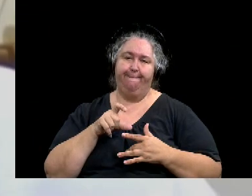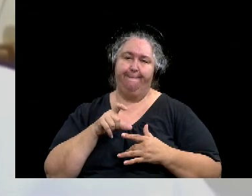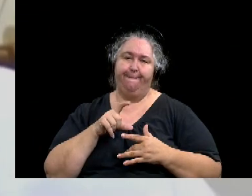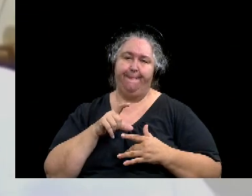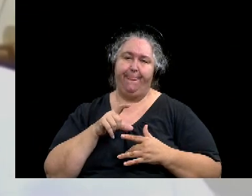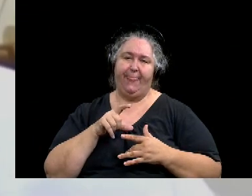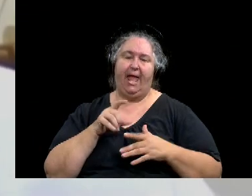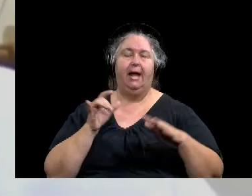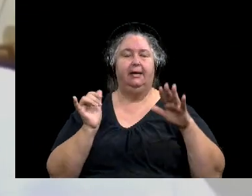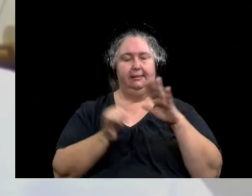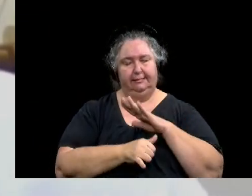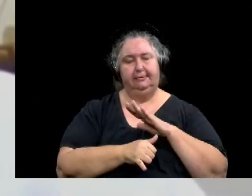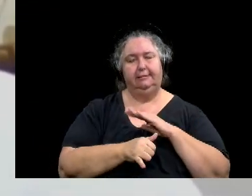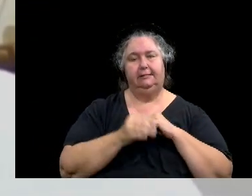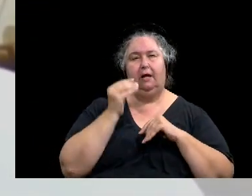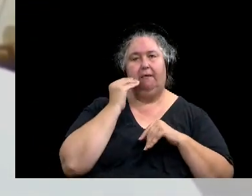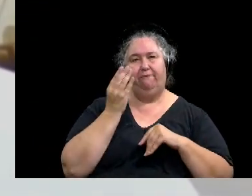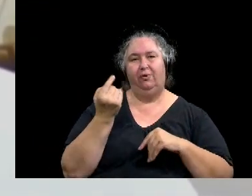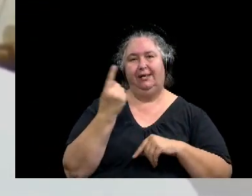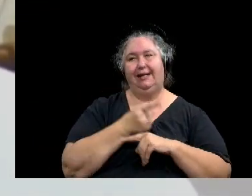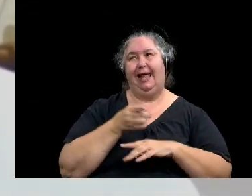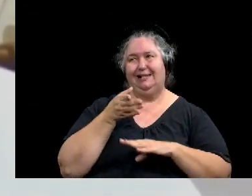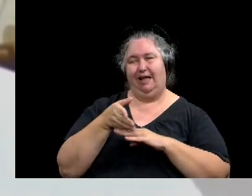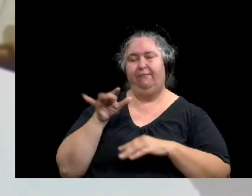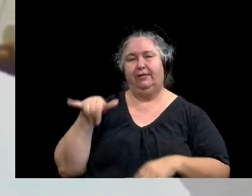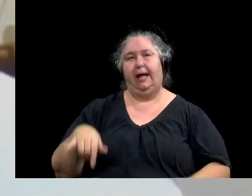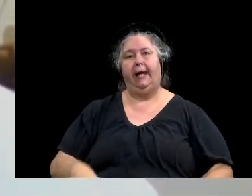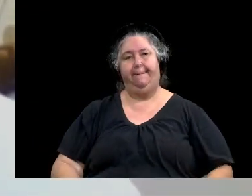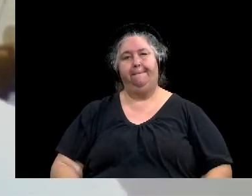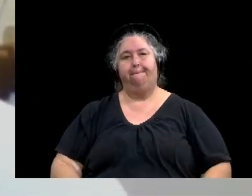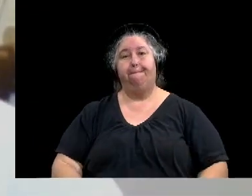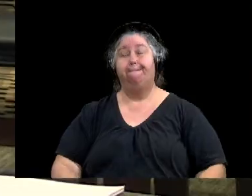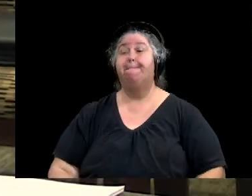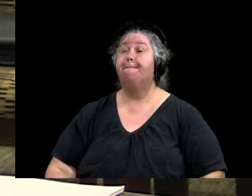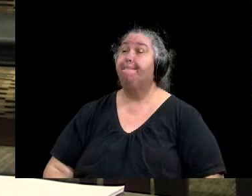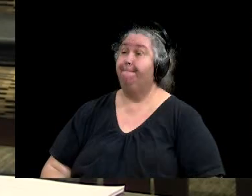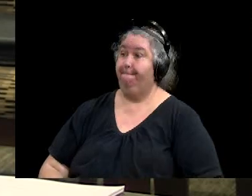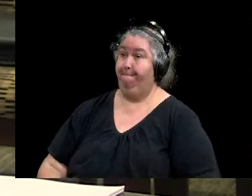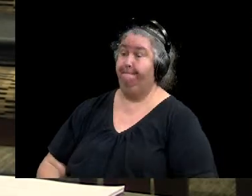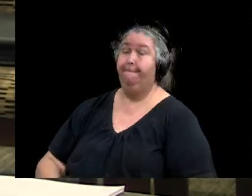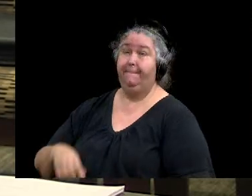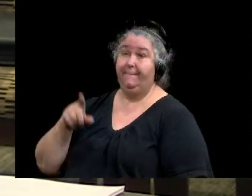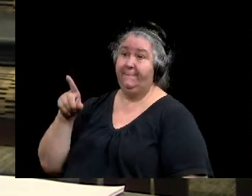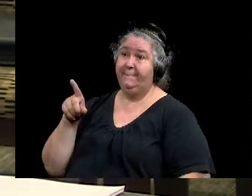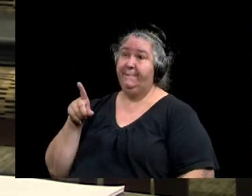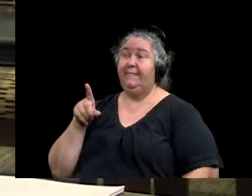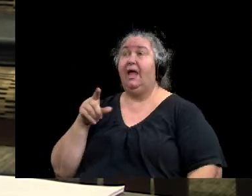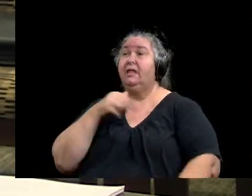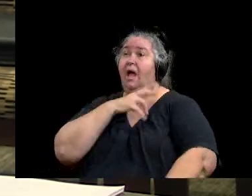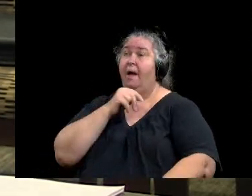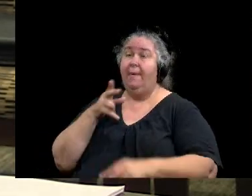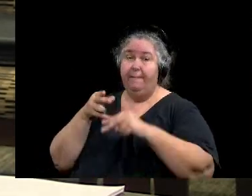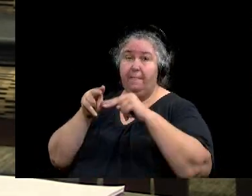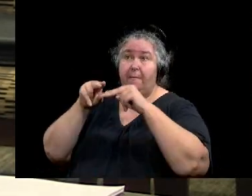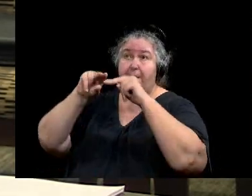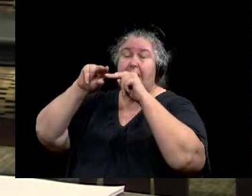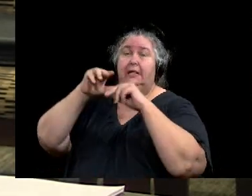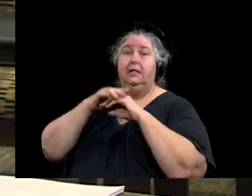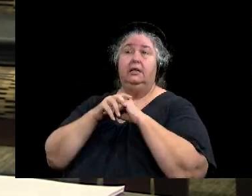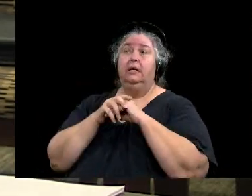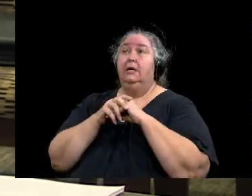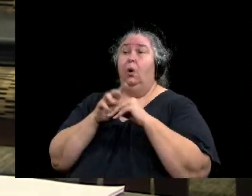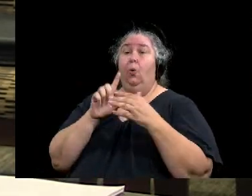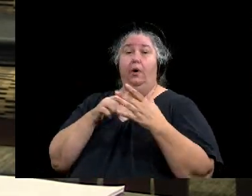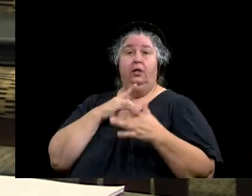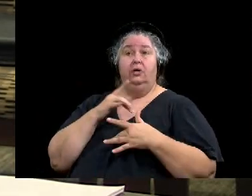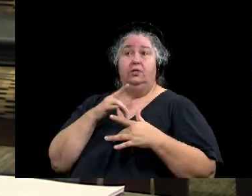quarantine after events such as that. Okay, let's go to hospitalization rates. They continue to climb. What are concerns over capacity